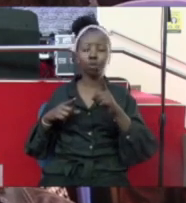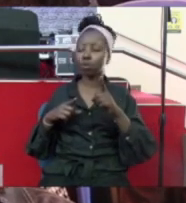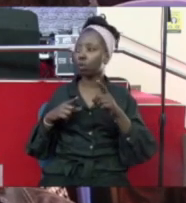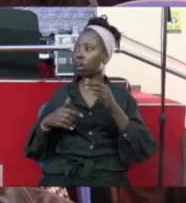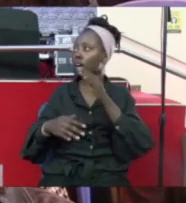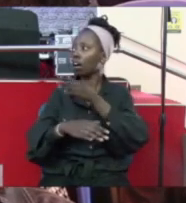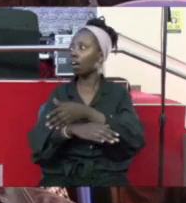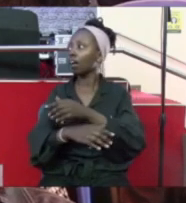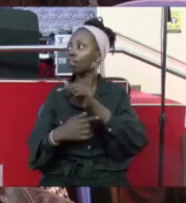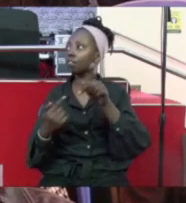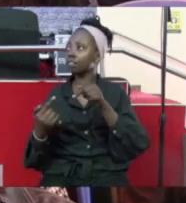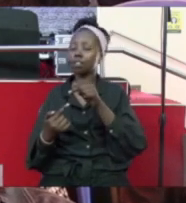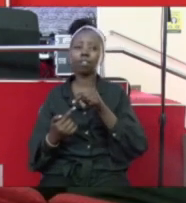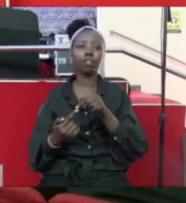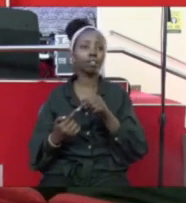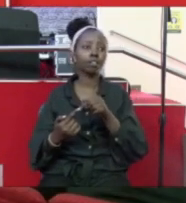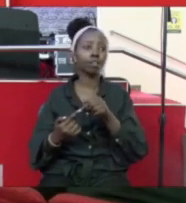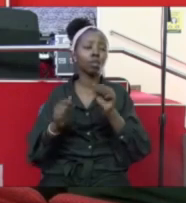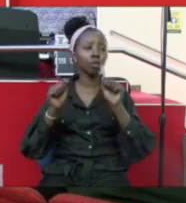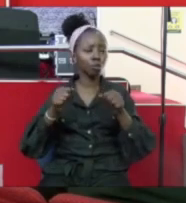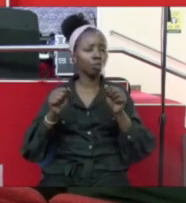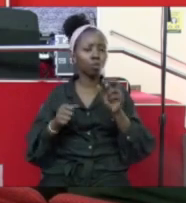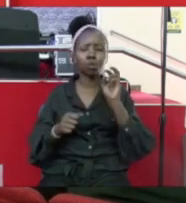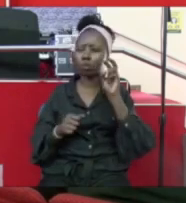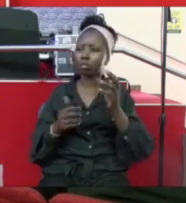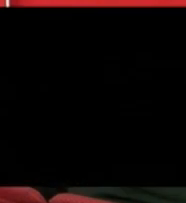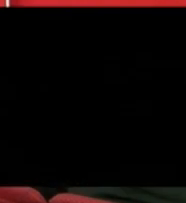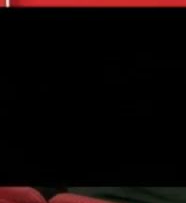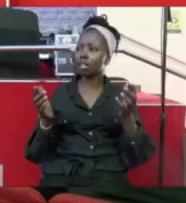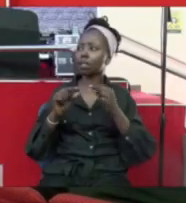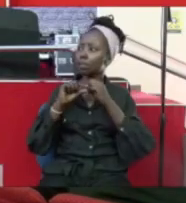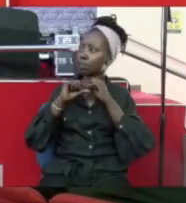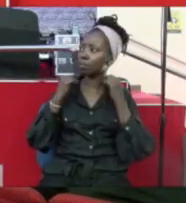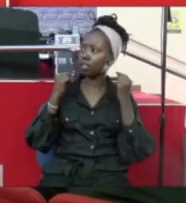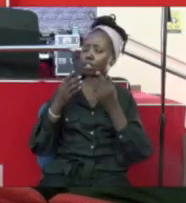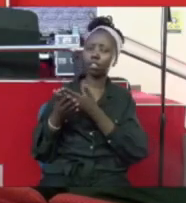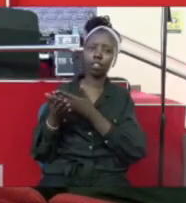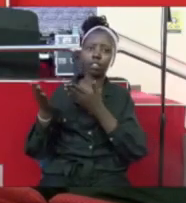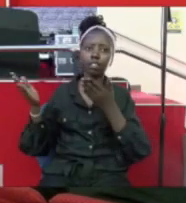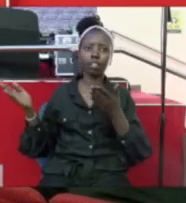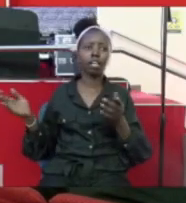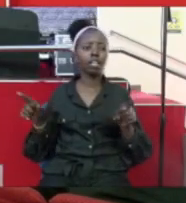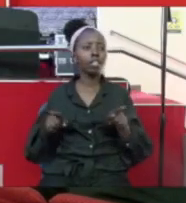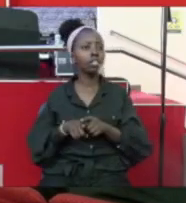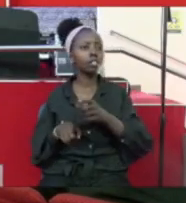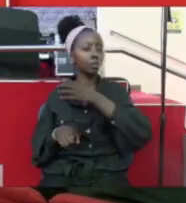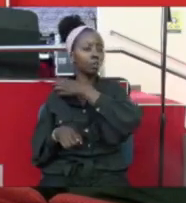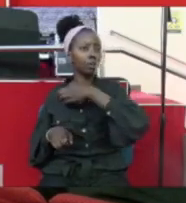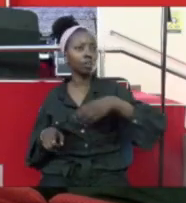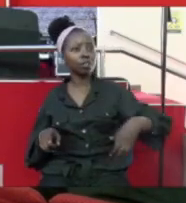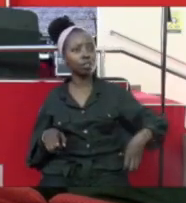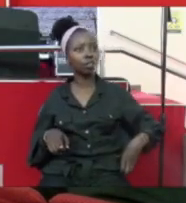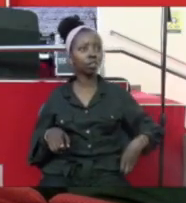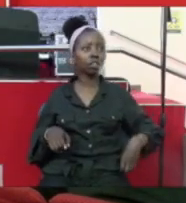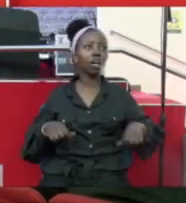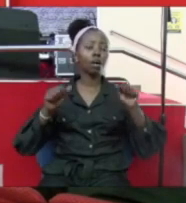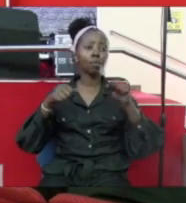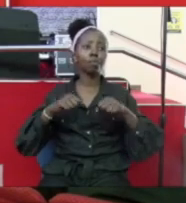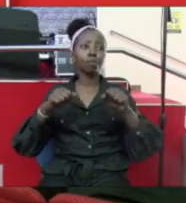this, you can see any of us readers here, or even the ushers, and we'll be